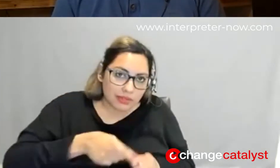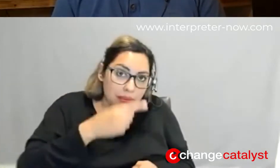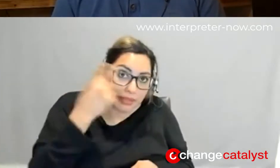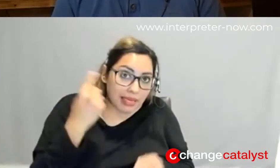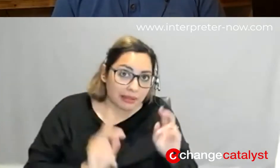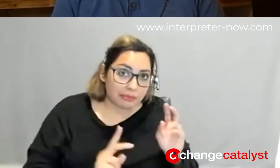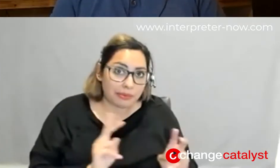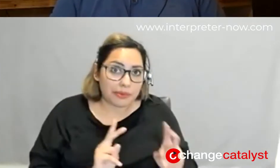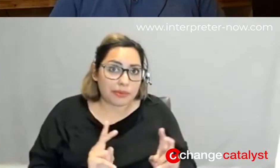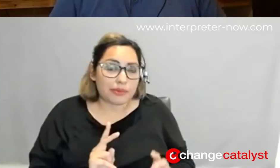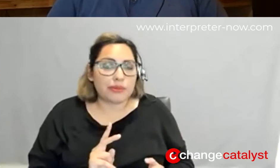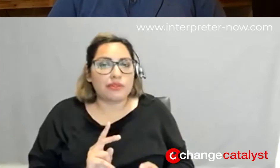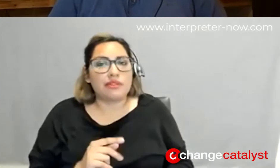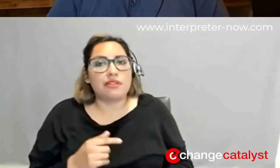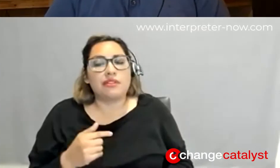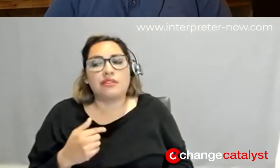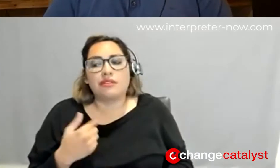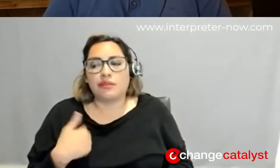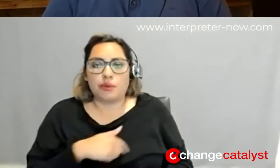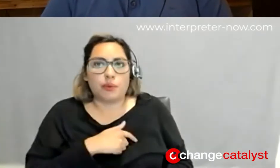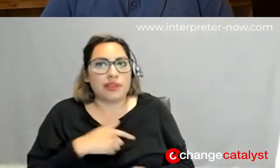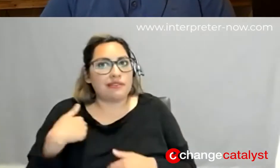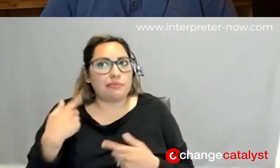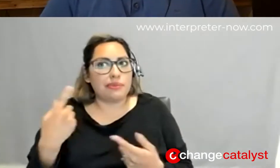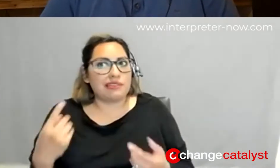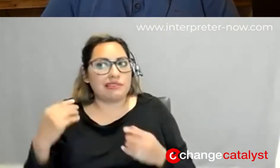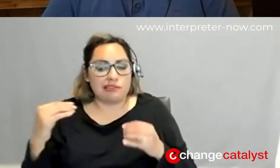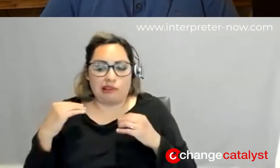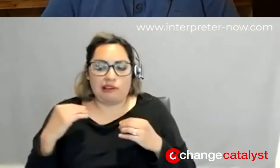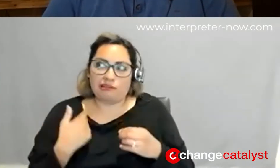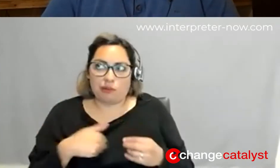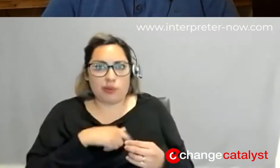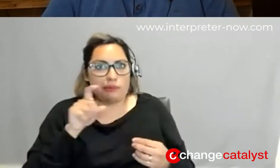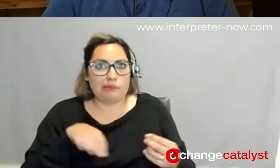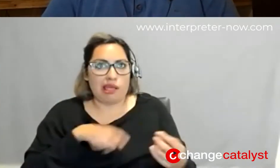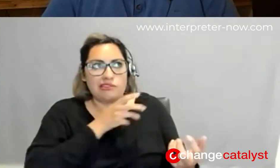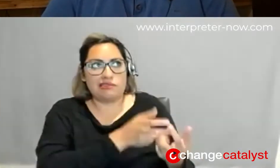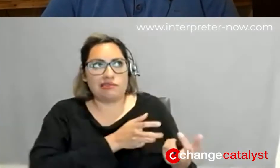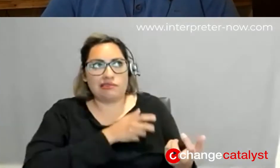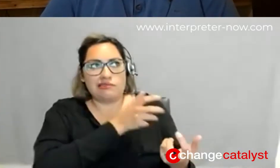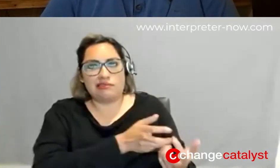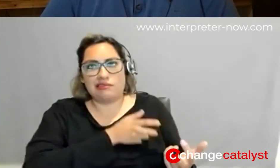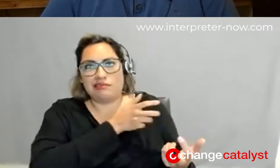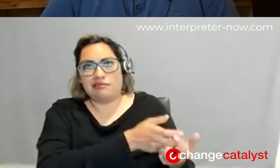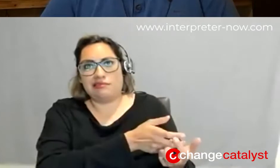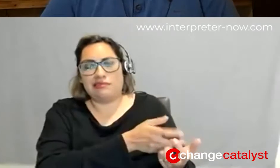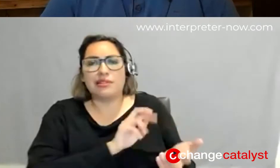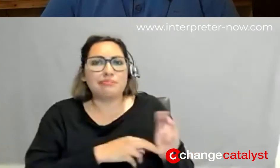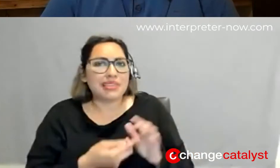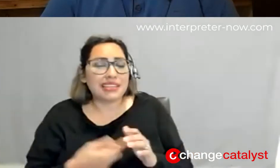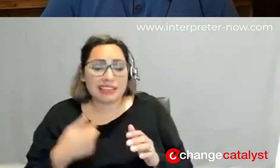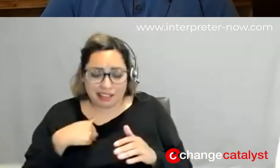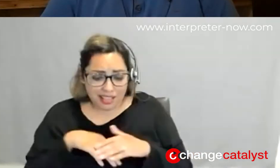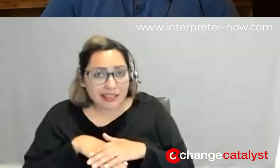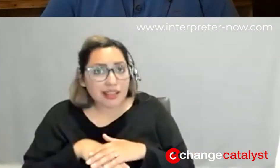we have been taught to assimilate, right? So when we walk in the door, we're not even ourselves from the